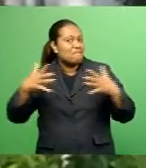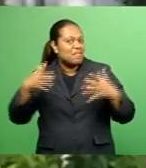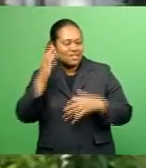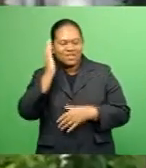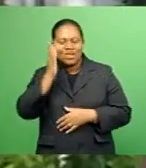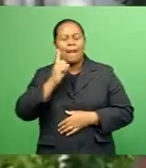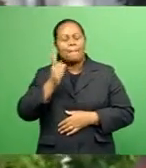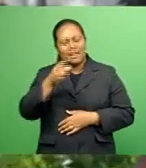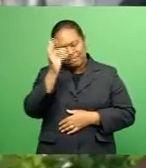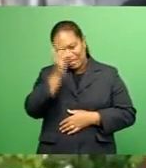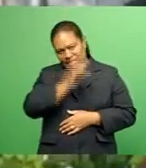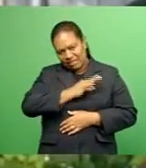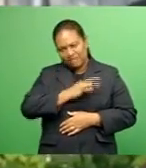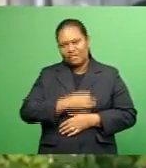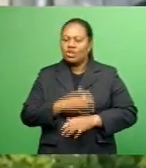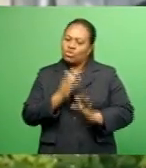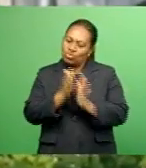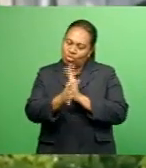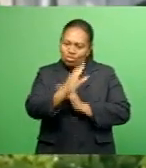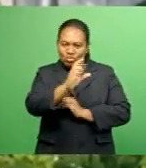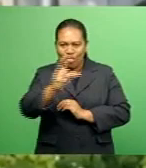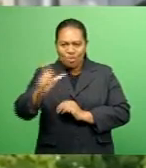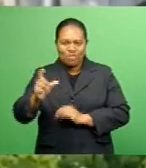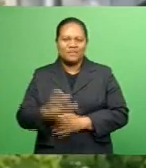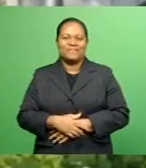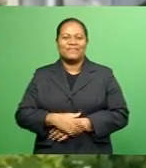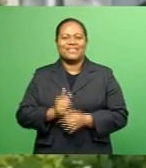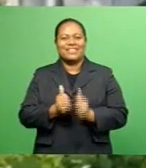believe moving on to the Cokes, I can do better.